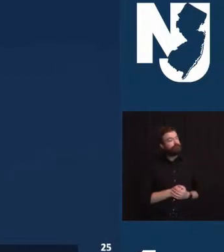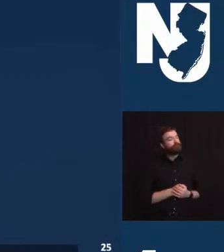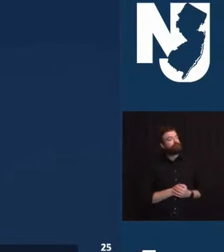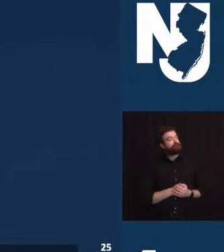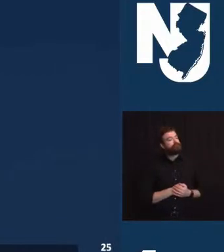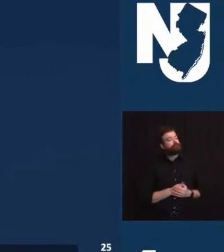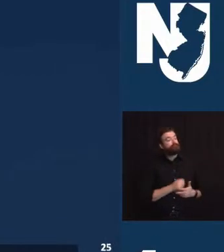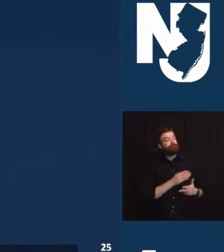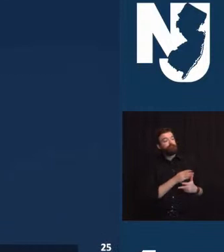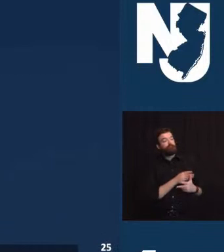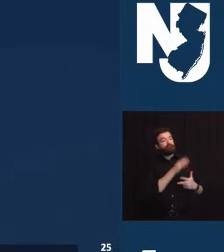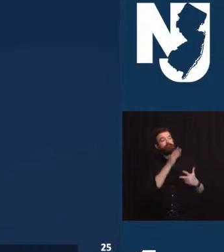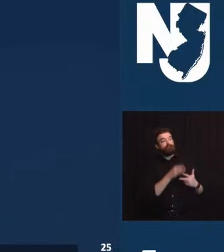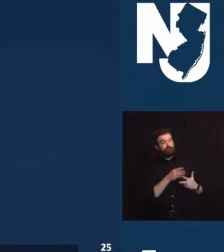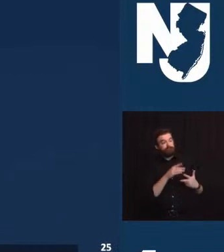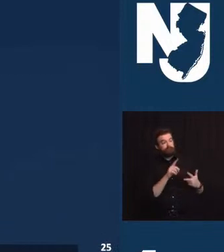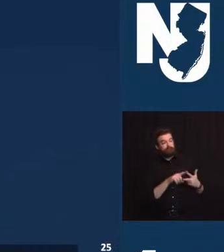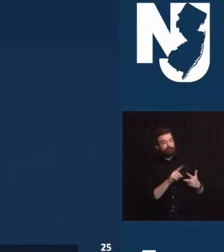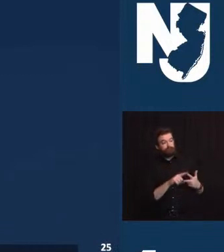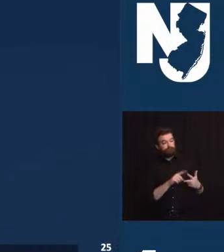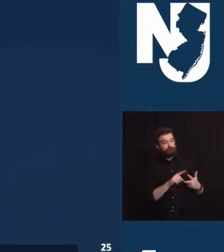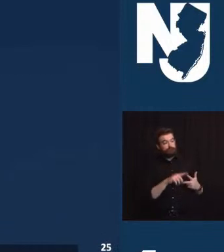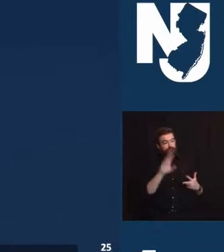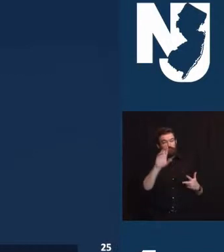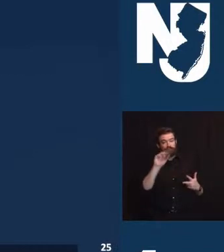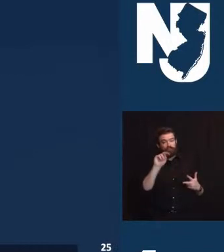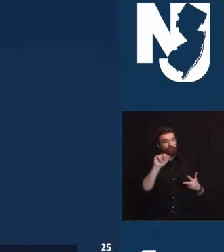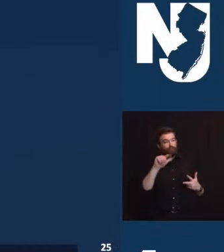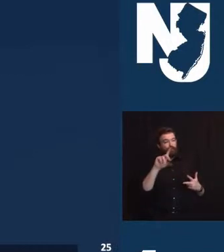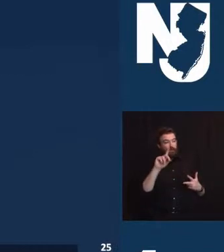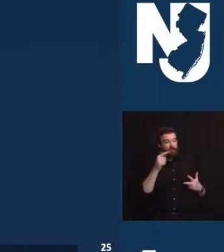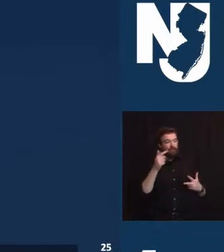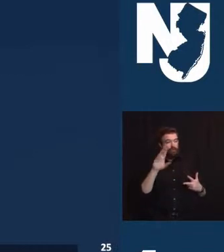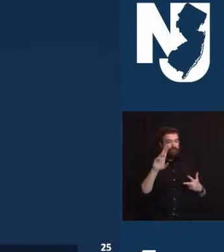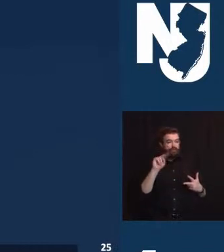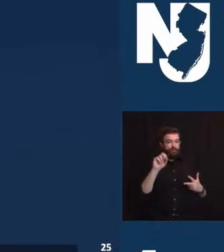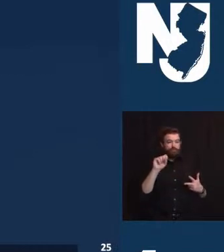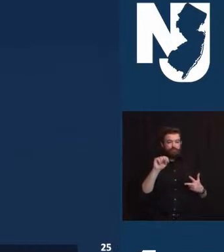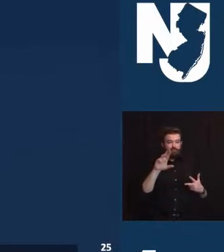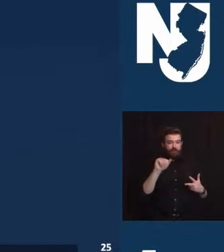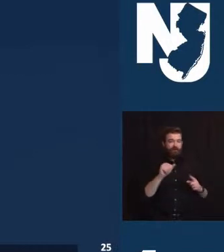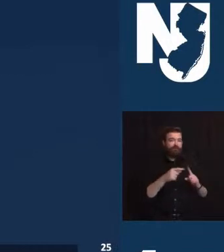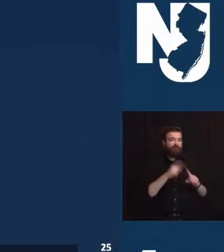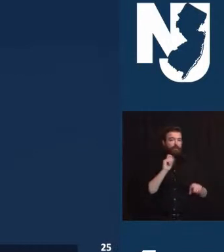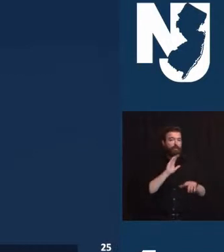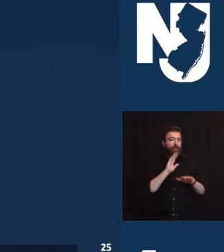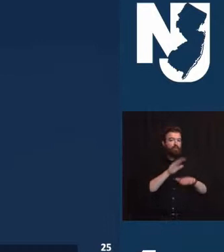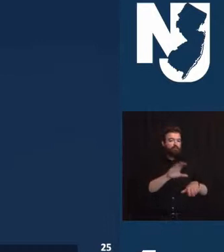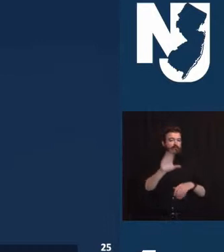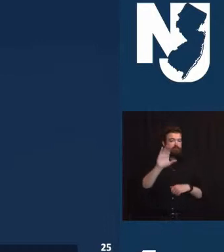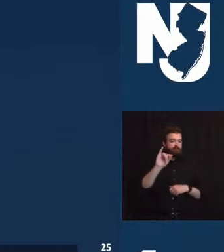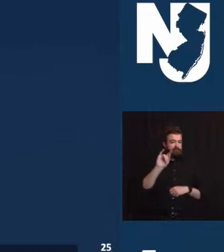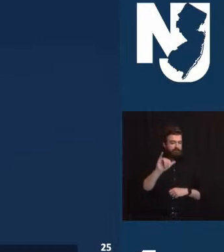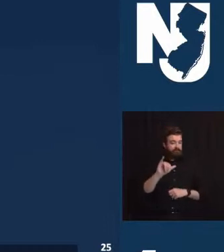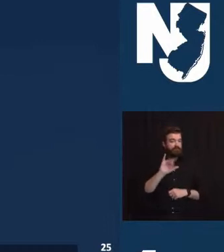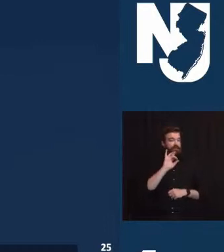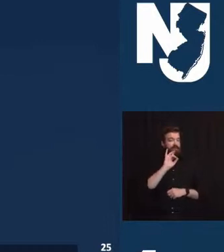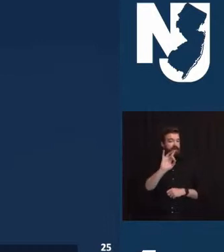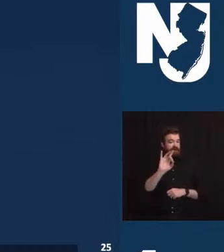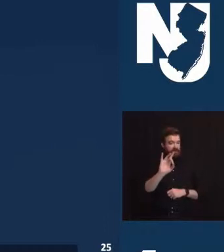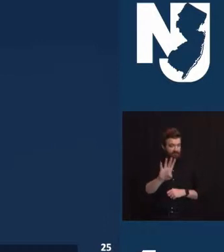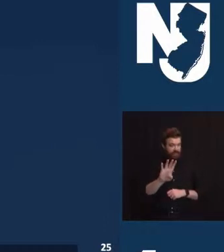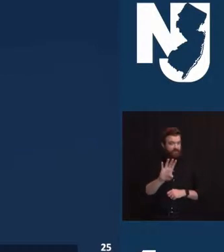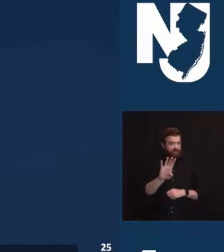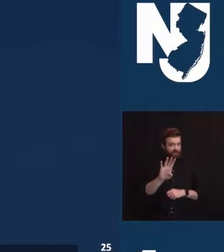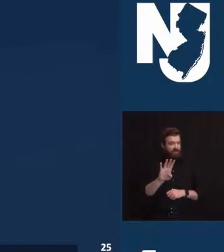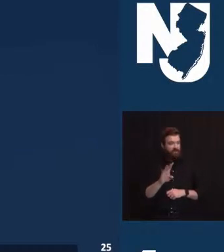Ocean City's Ronald Grunstra. He too was 84 years old when he passed.